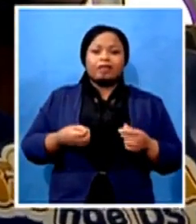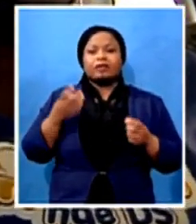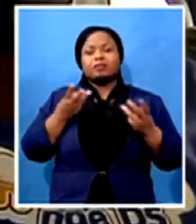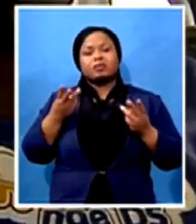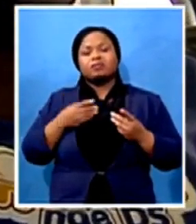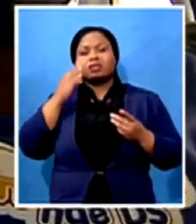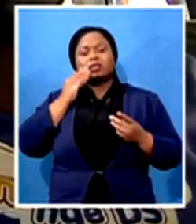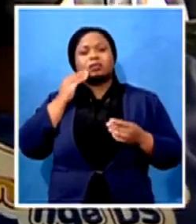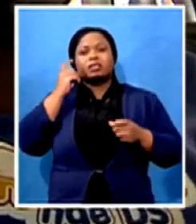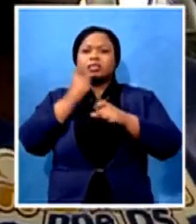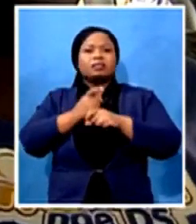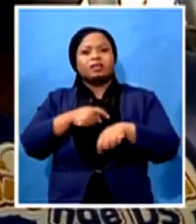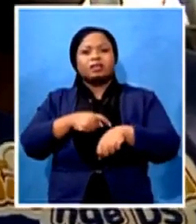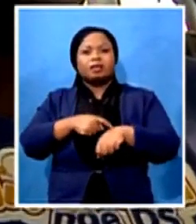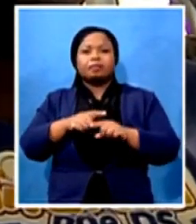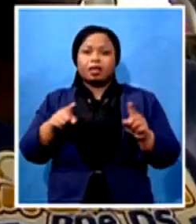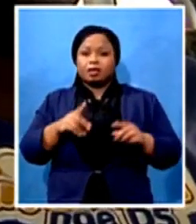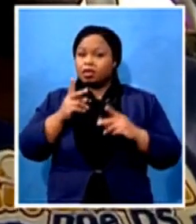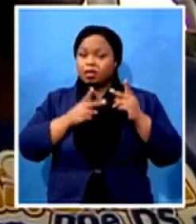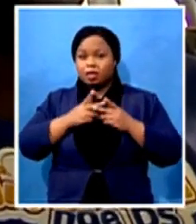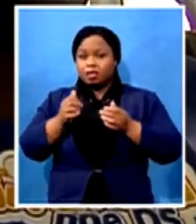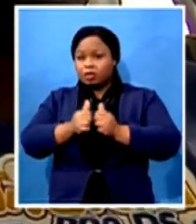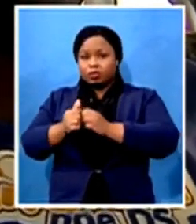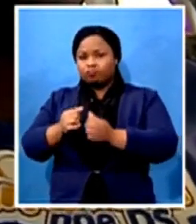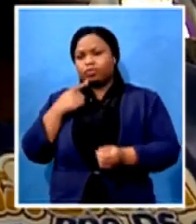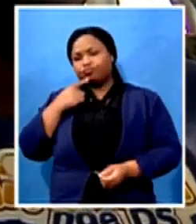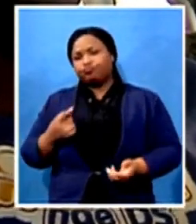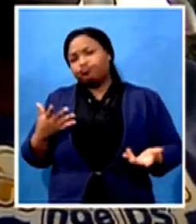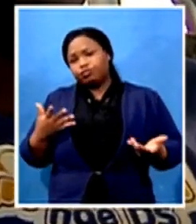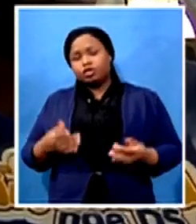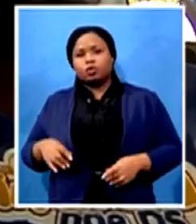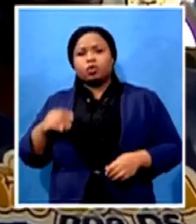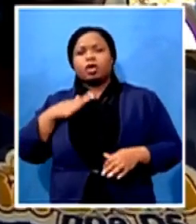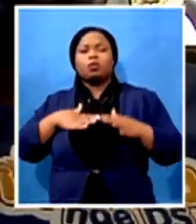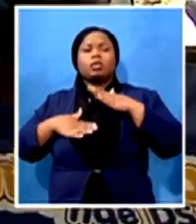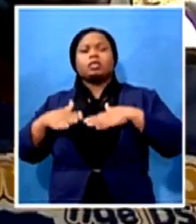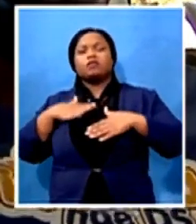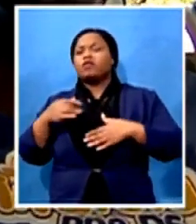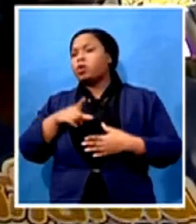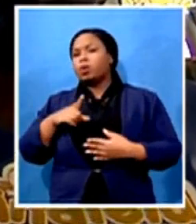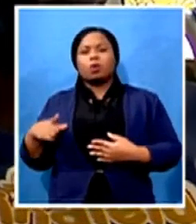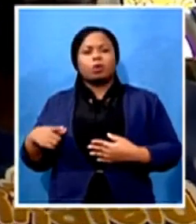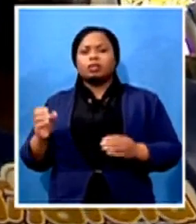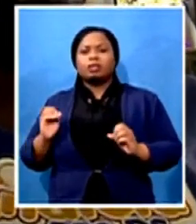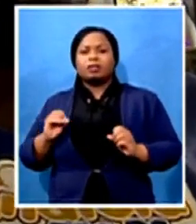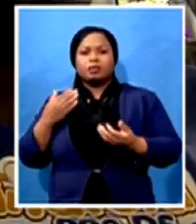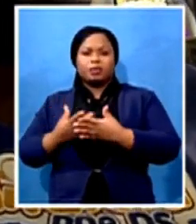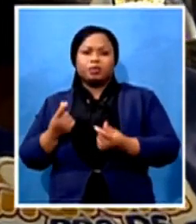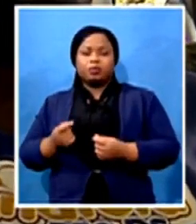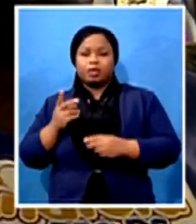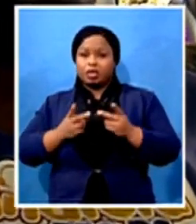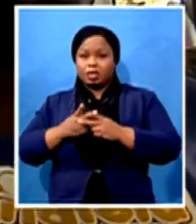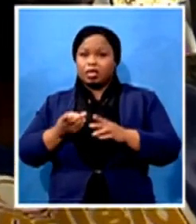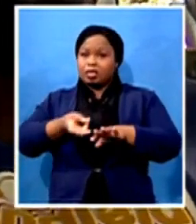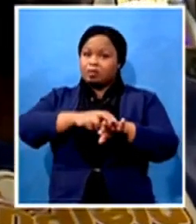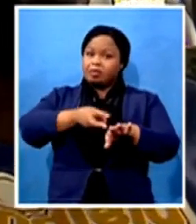the associations say, look, we've been holding on for this long. There's not much we can do. The commuters are also saying, we've taken a knock. Some of us have lost our